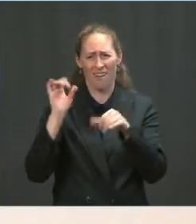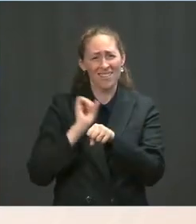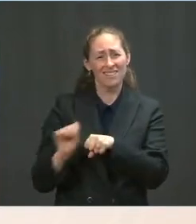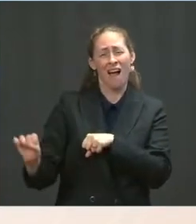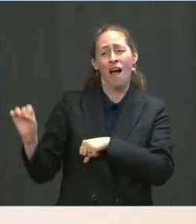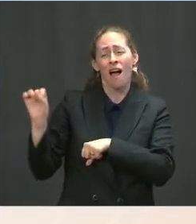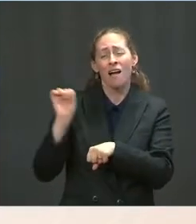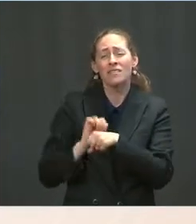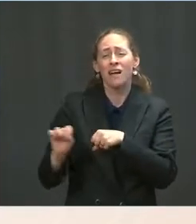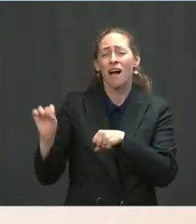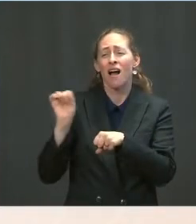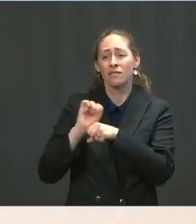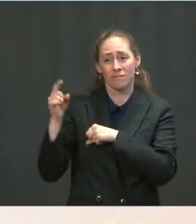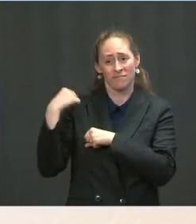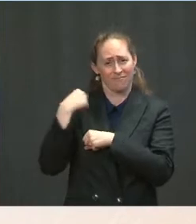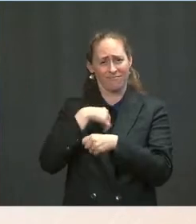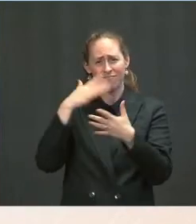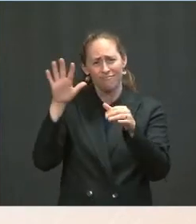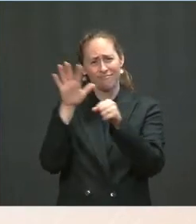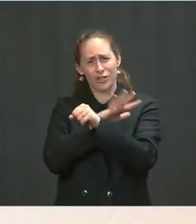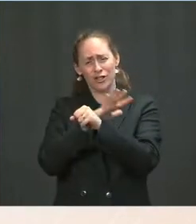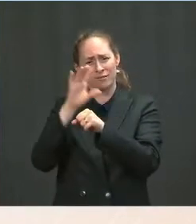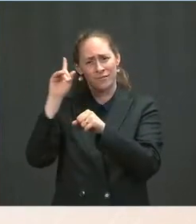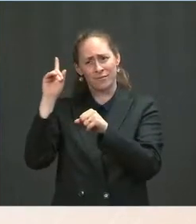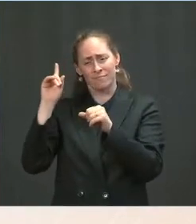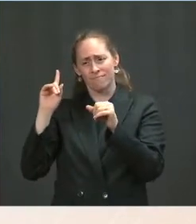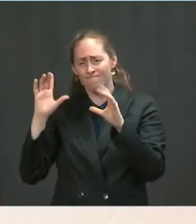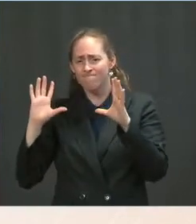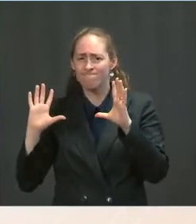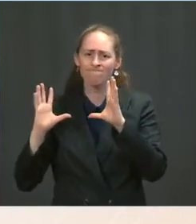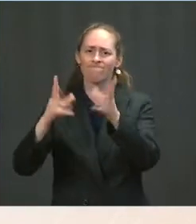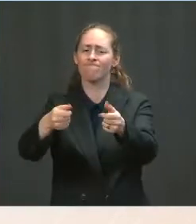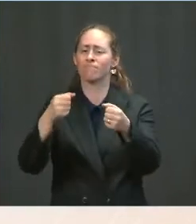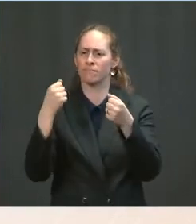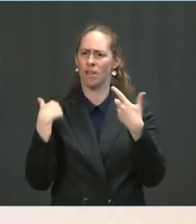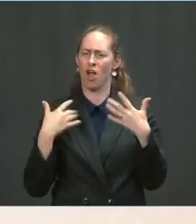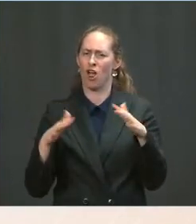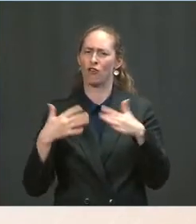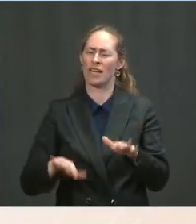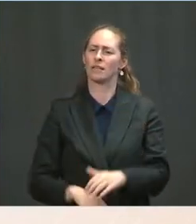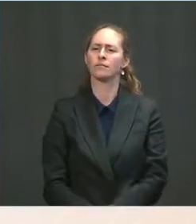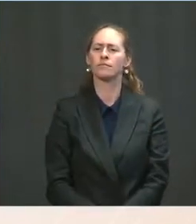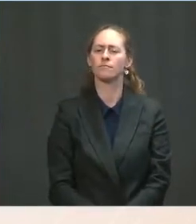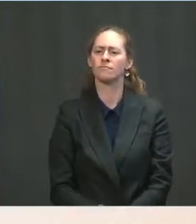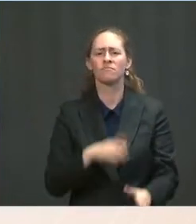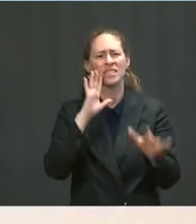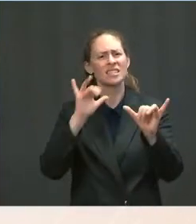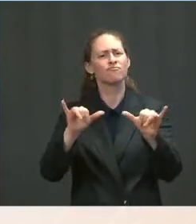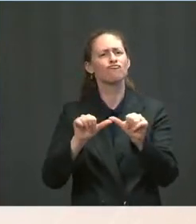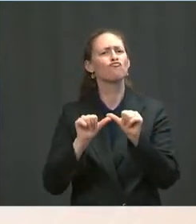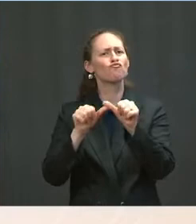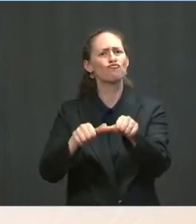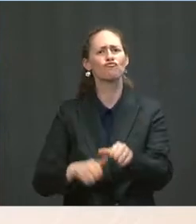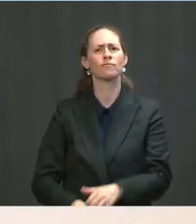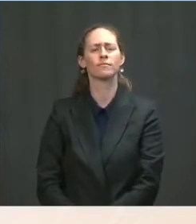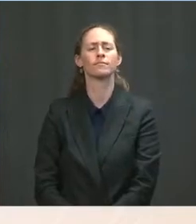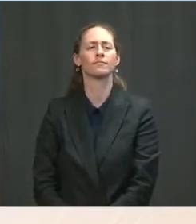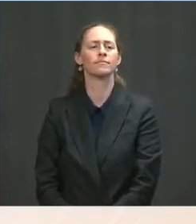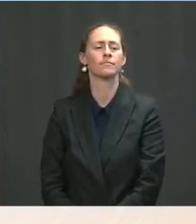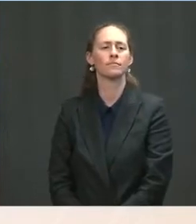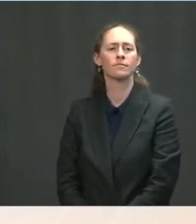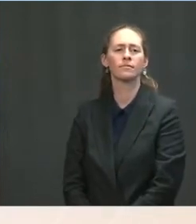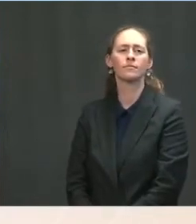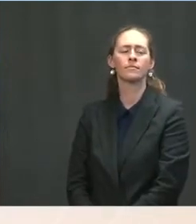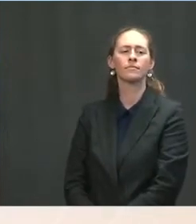approach that we do here at this White House and this administration, and we'll continue to do that. Yeah. Thank you. Back to